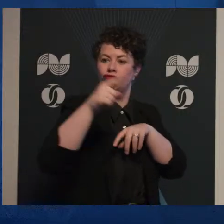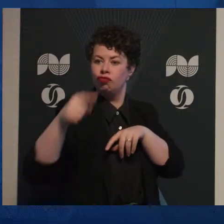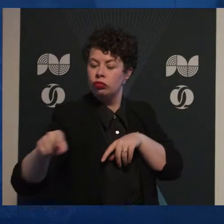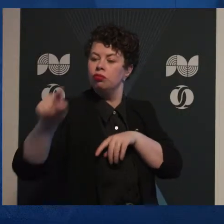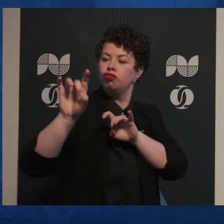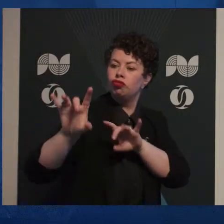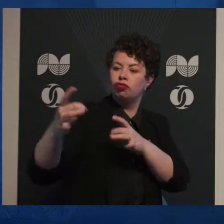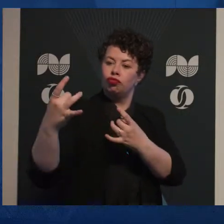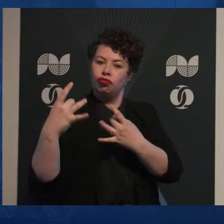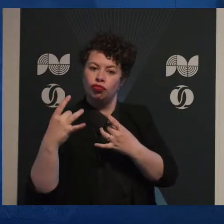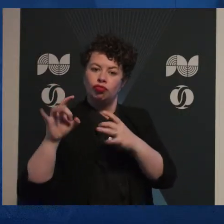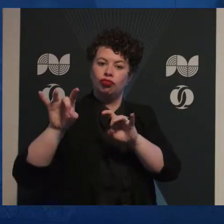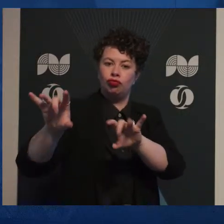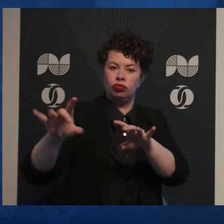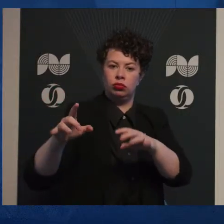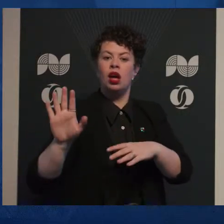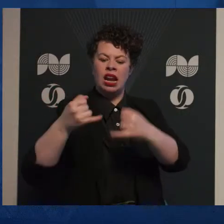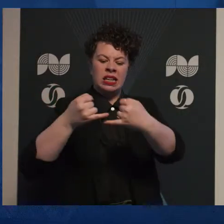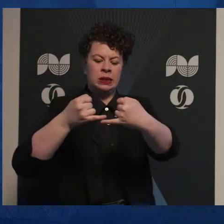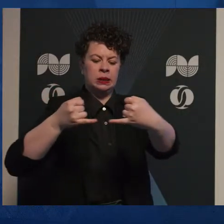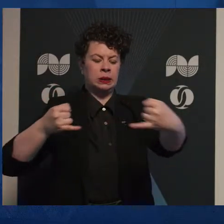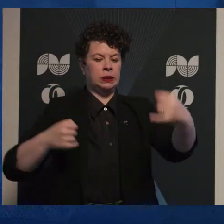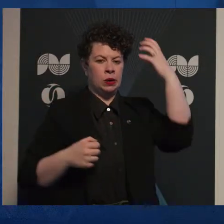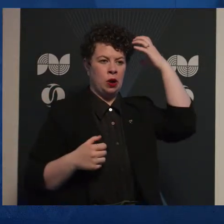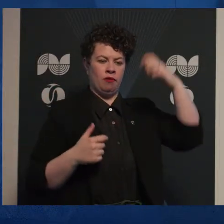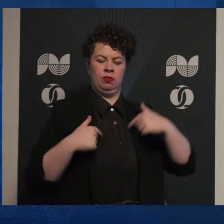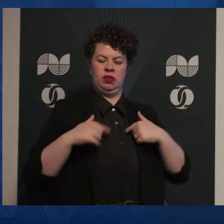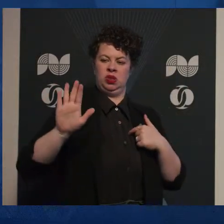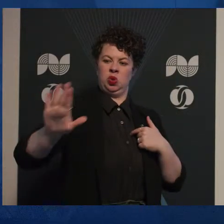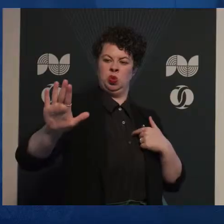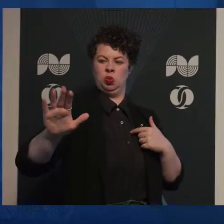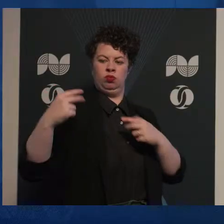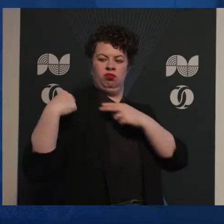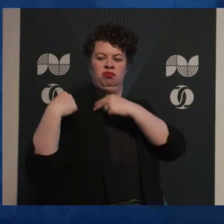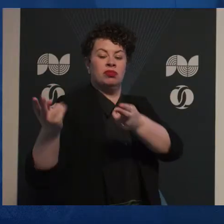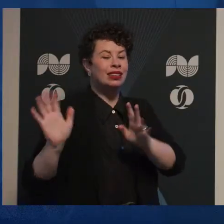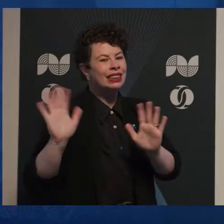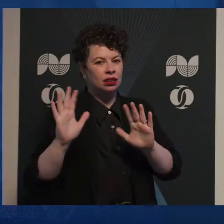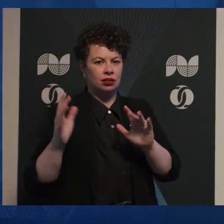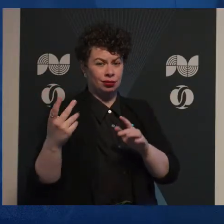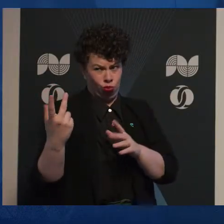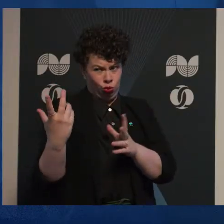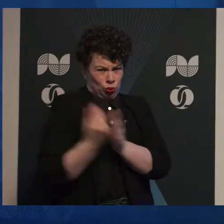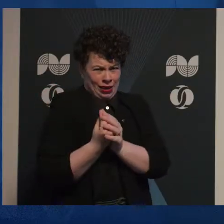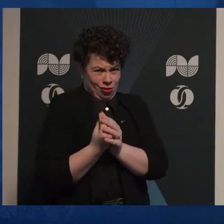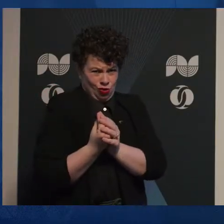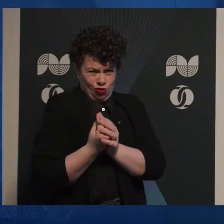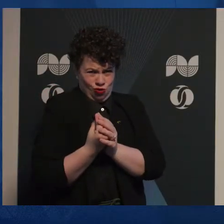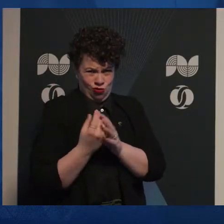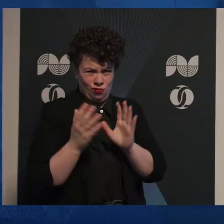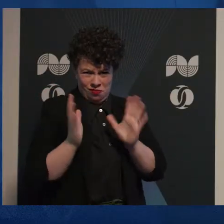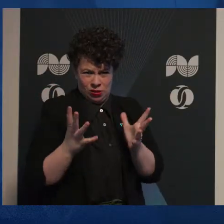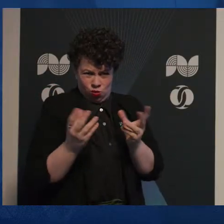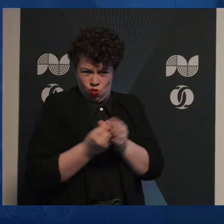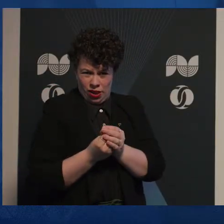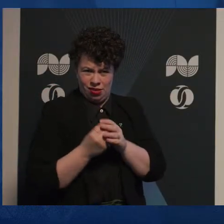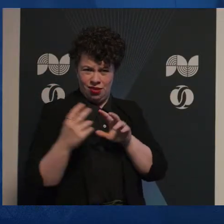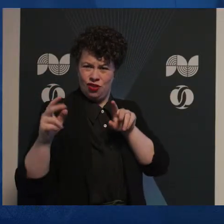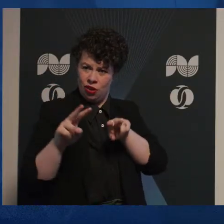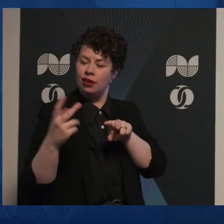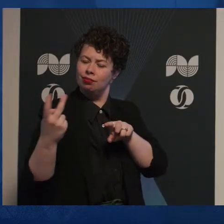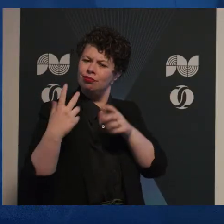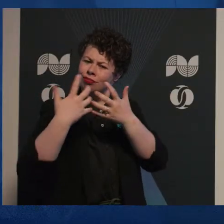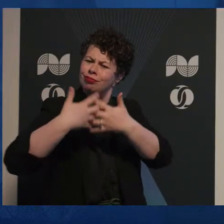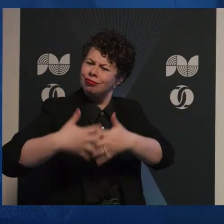a firm line. Here is the government, you guys need to do it, and here is us. We're in the same boat. And with EBRD, we do have that synergy, but it's